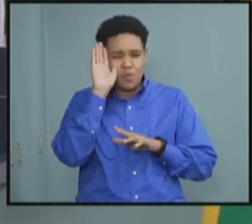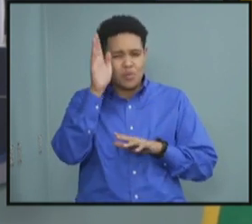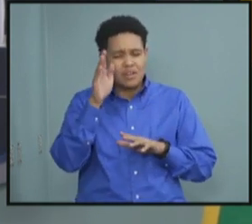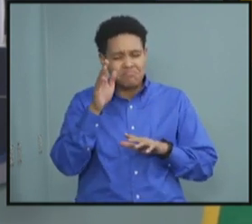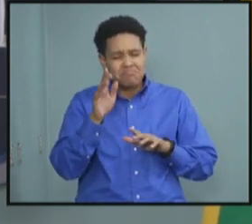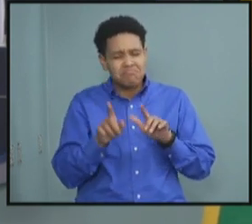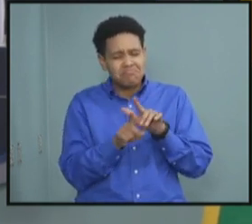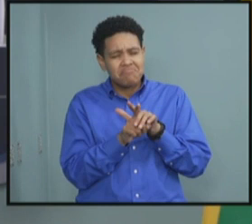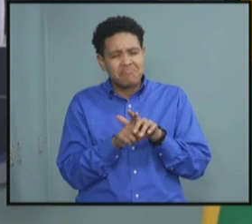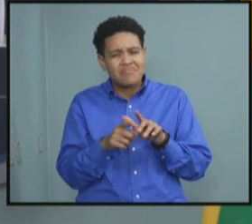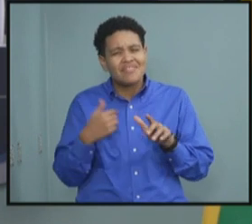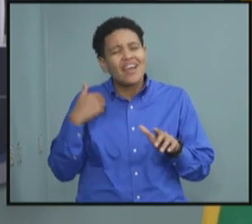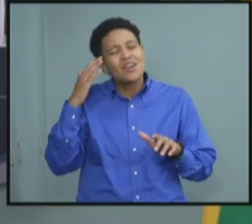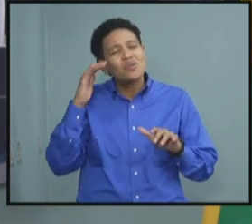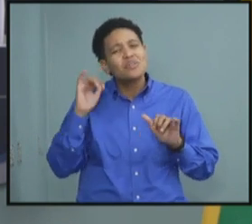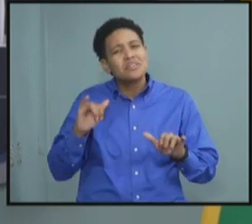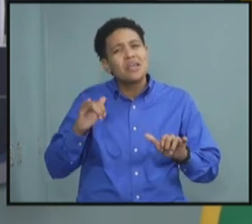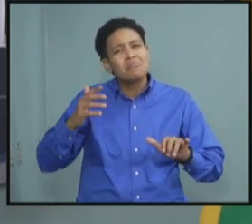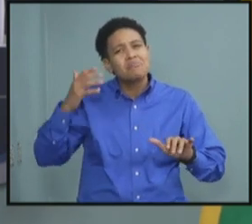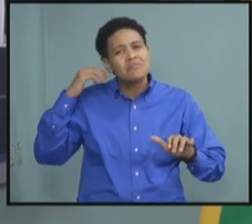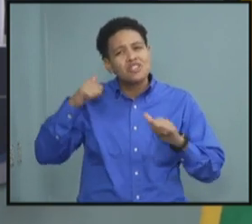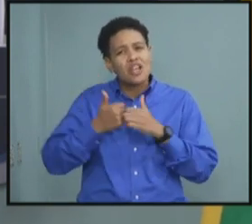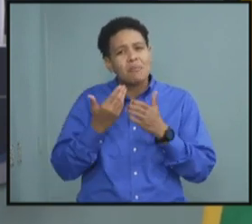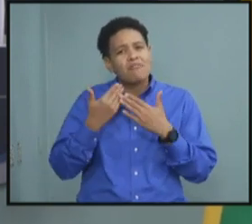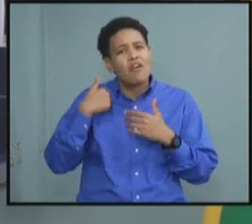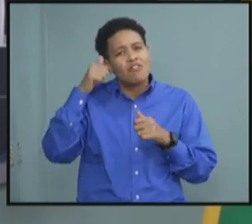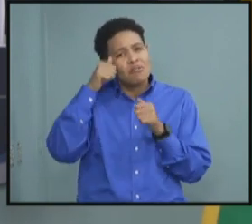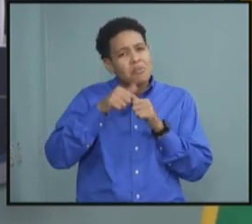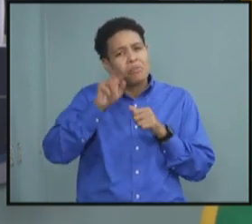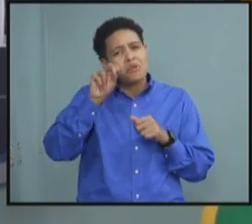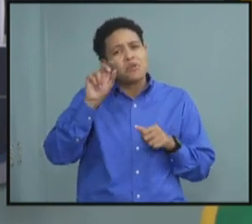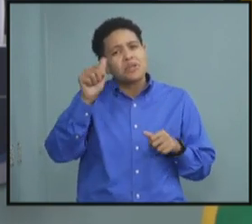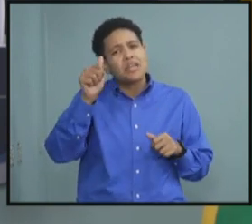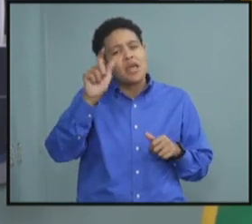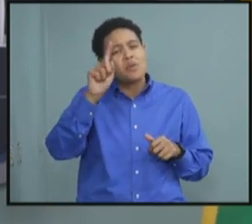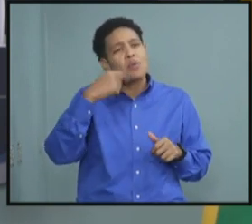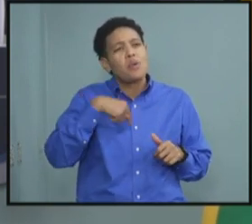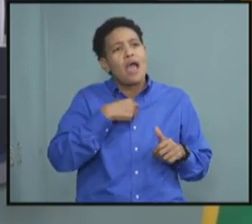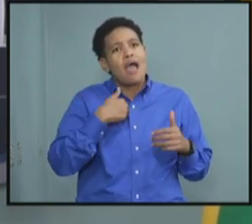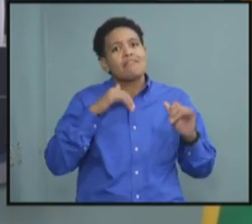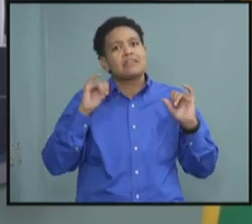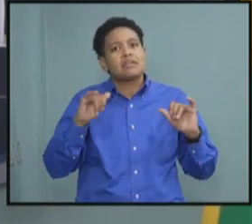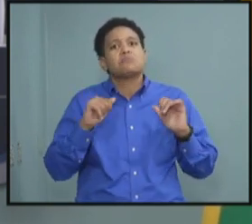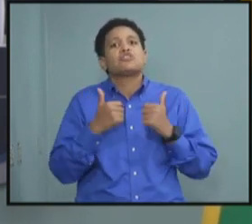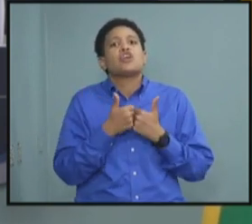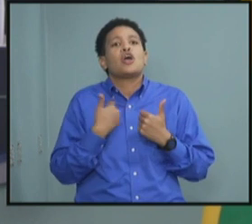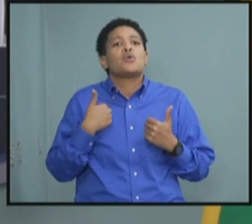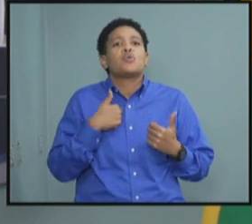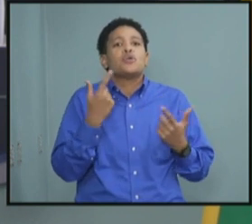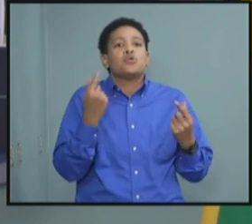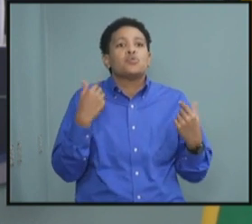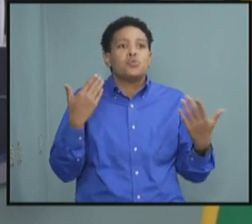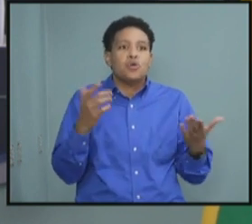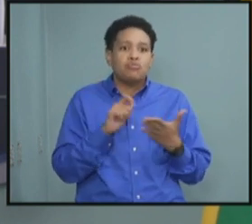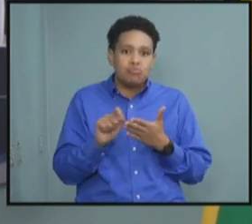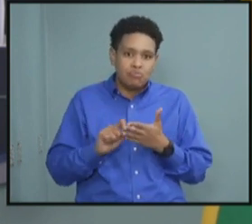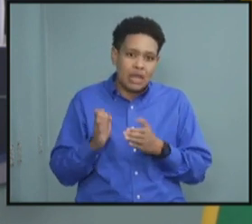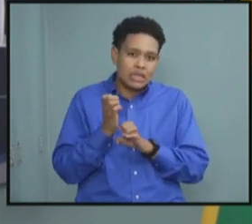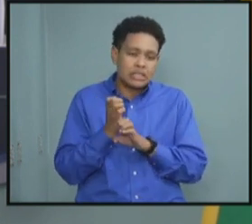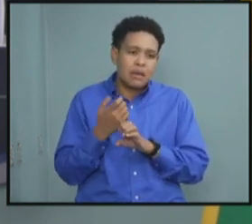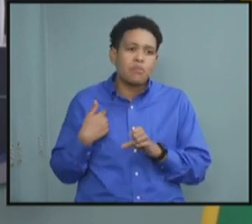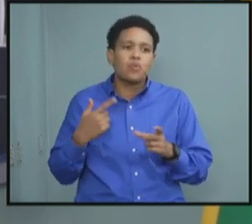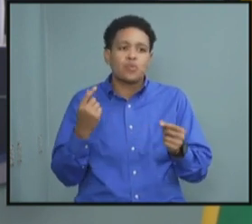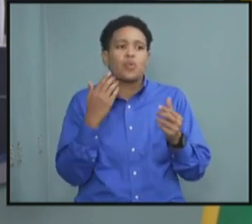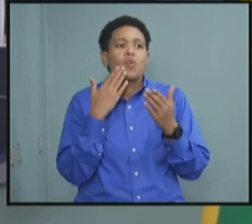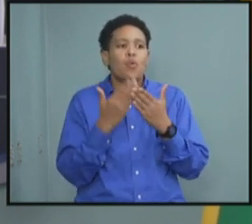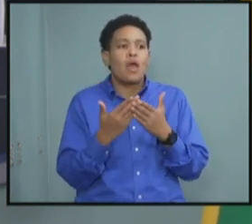similar challenges before. I recall 2010 to be 1 year in which we had similar challenges, and we did sit the exams and we did quite well.